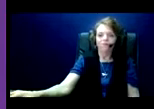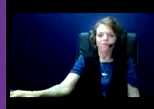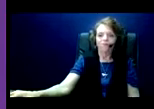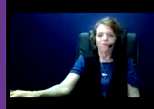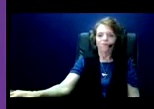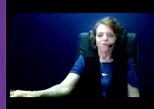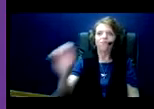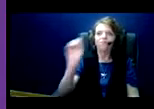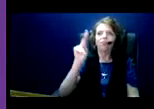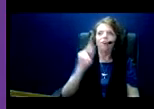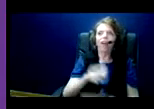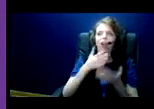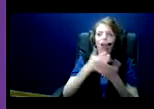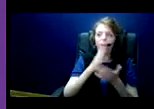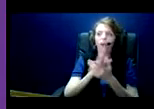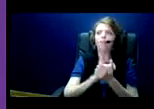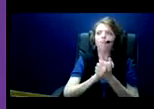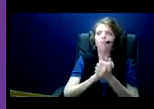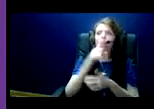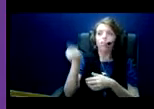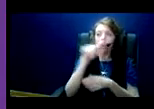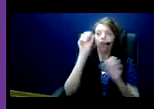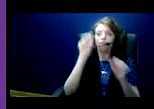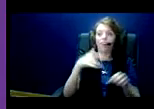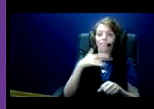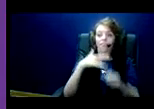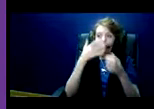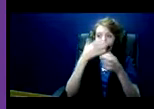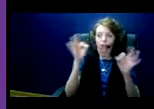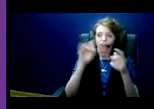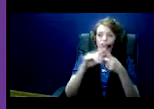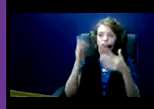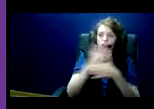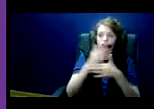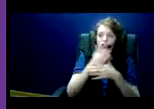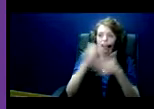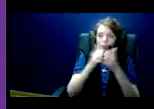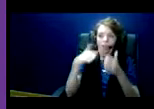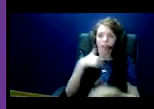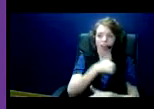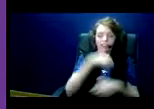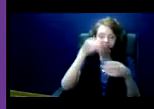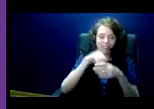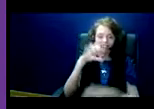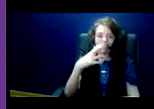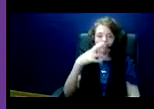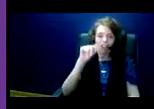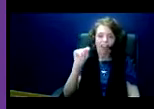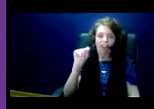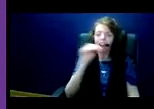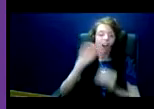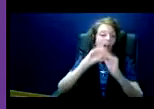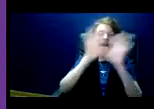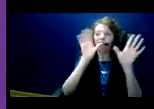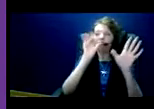All right. Those can obviously feel free to continue to share those with us in the chat. And obviously, if any other